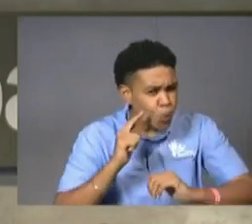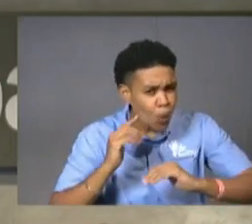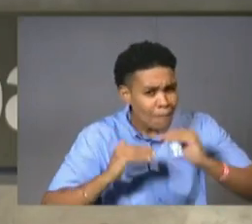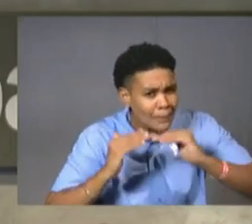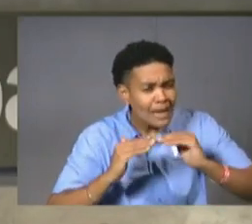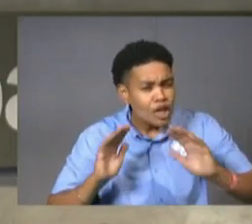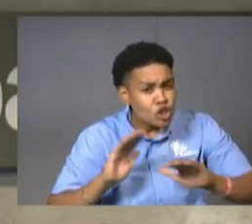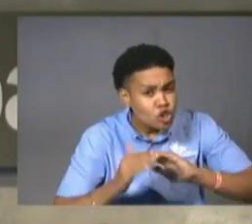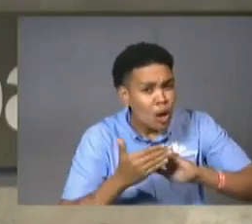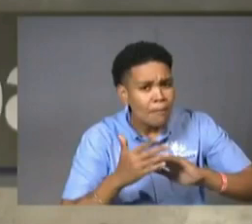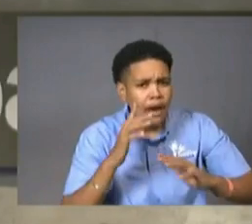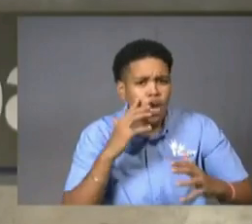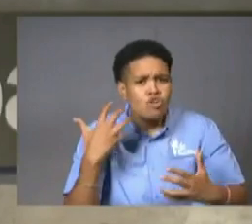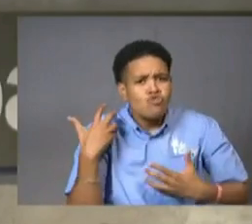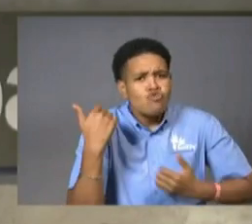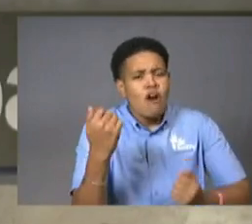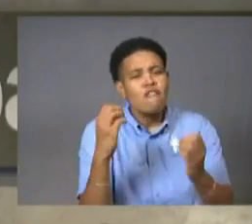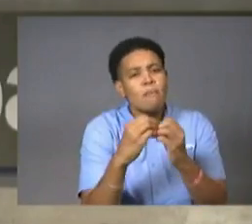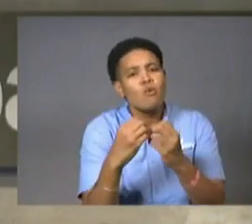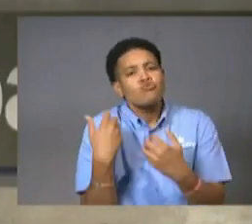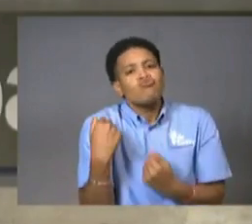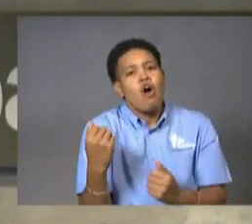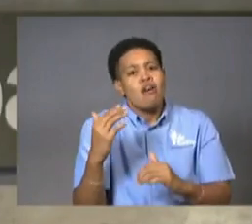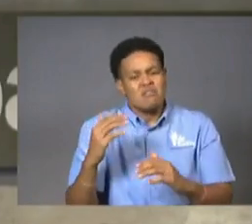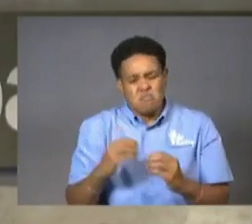recovering even stronger than before.